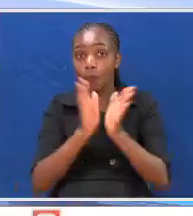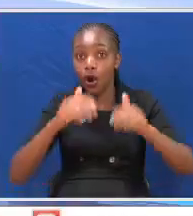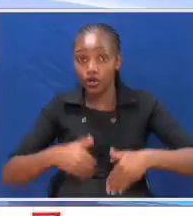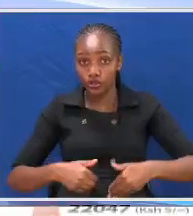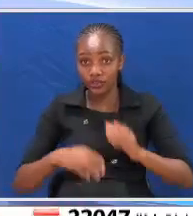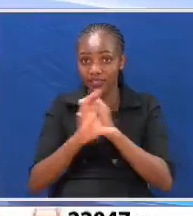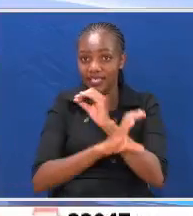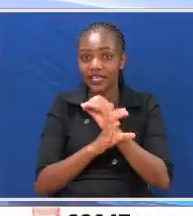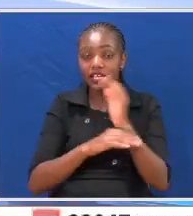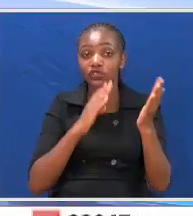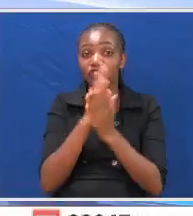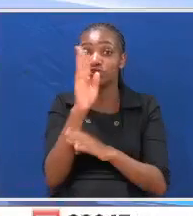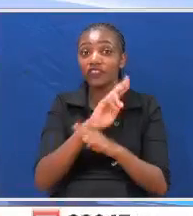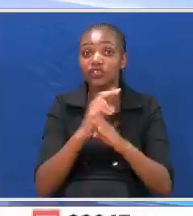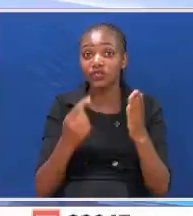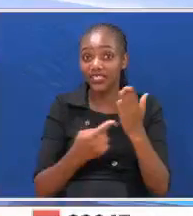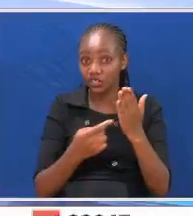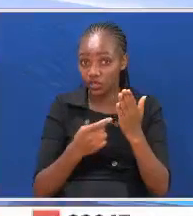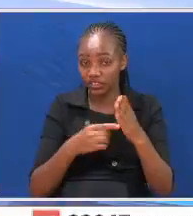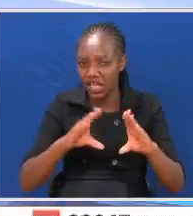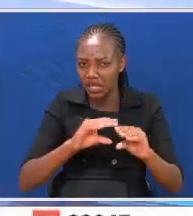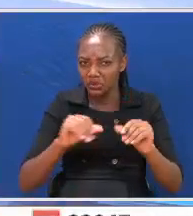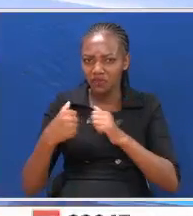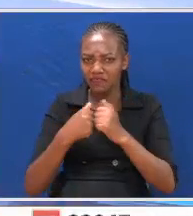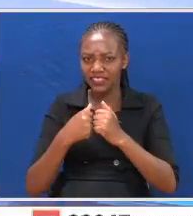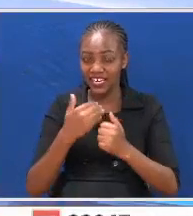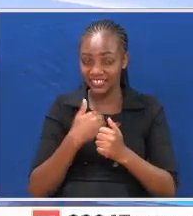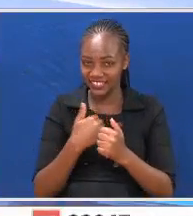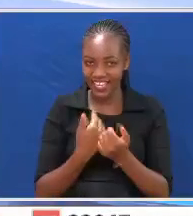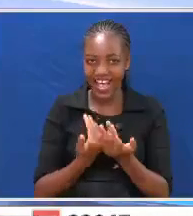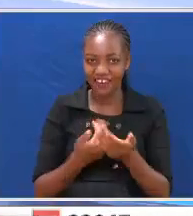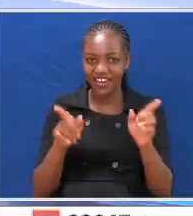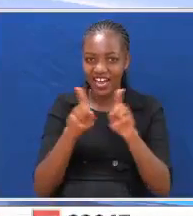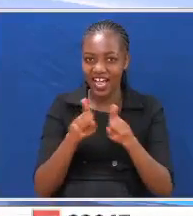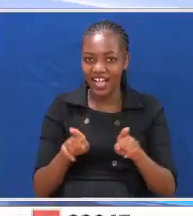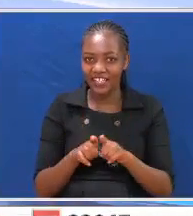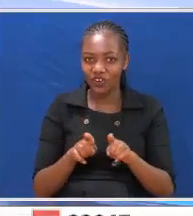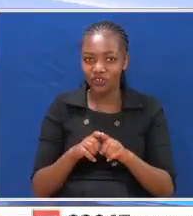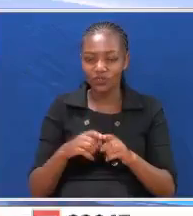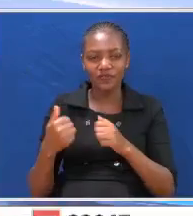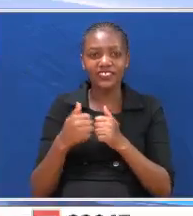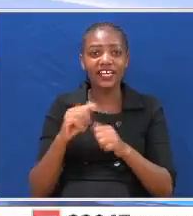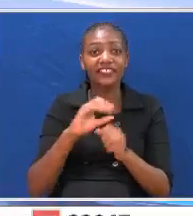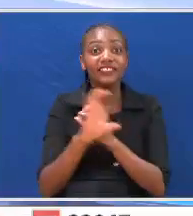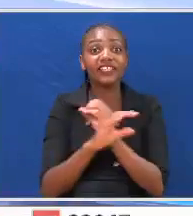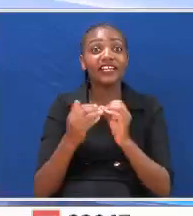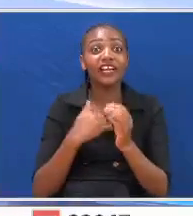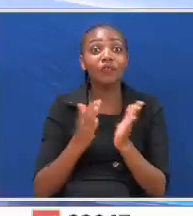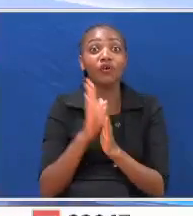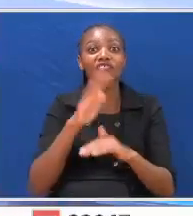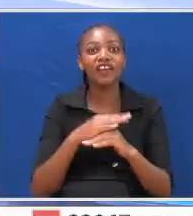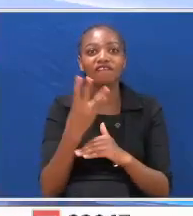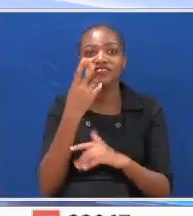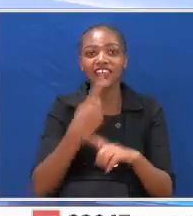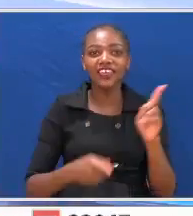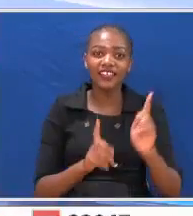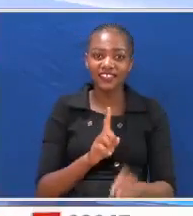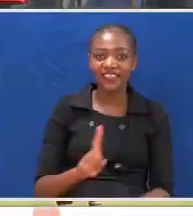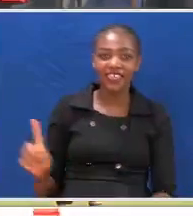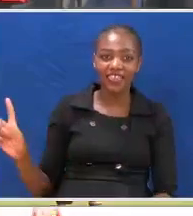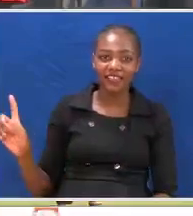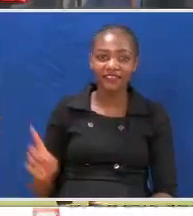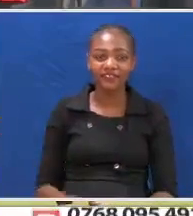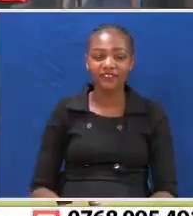to exploit technology in solving challenges that the country has grappled with for years. David Mudoka reports.